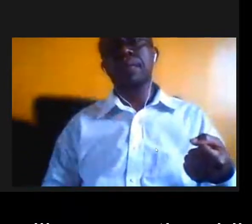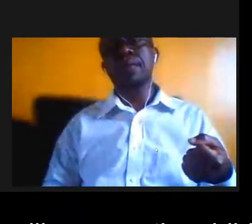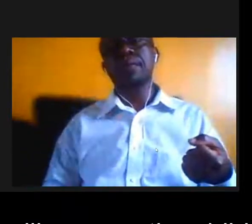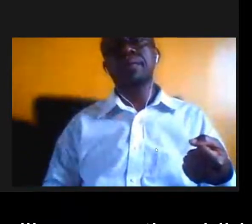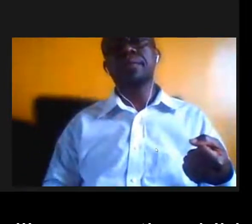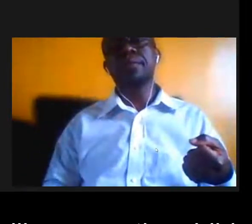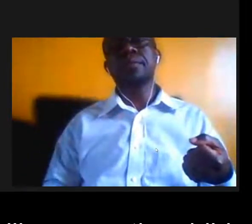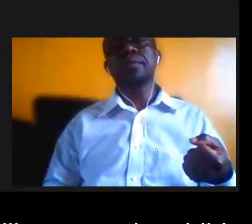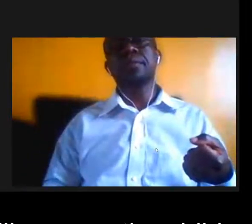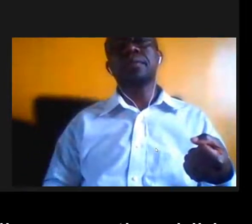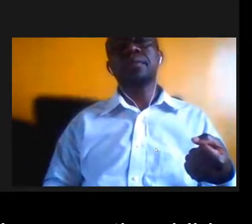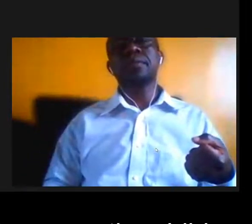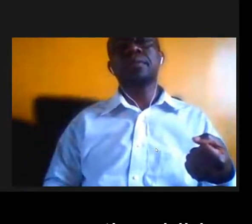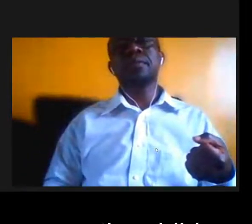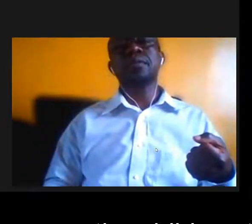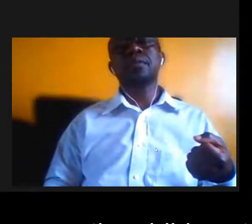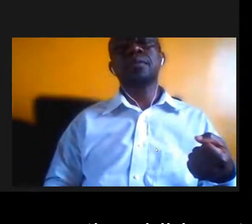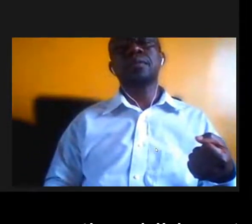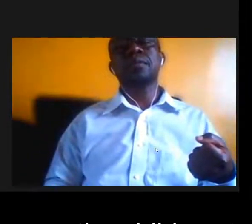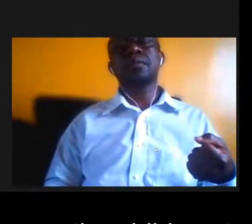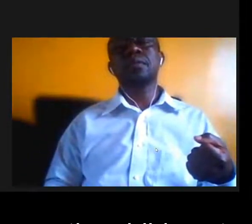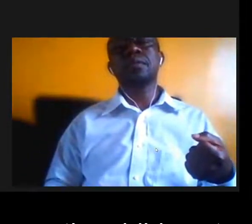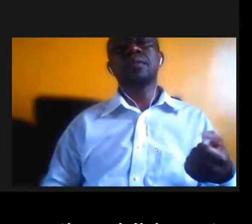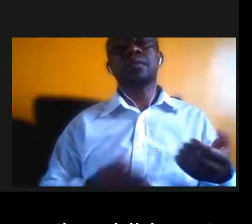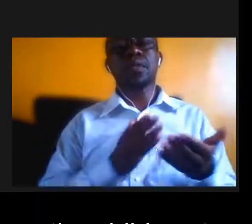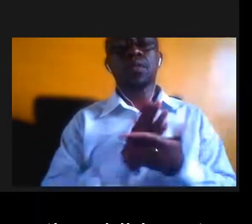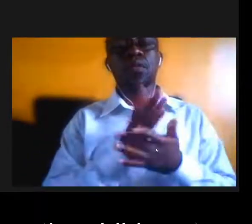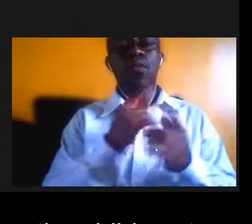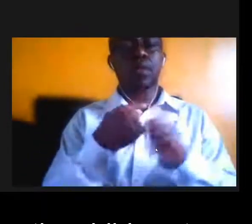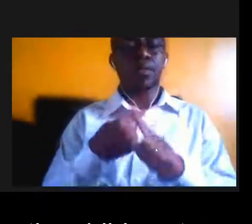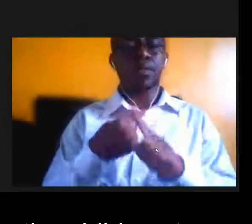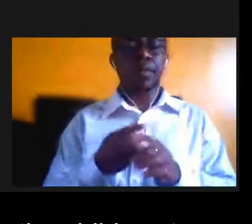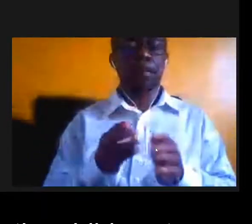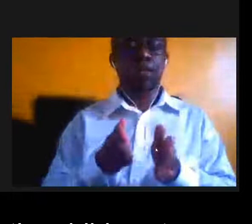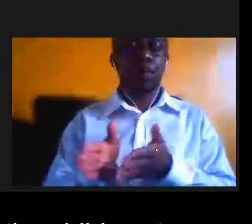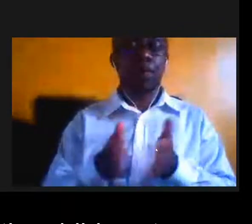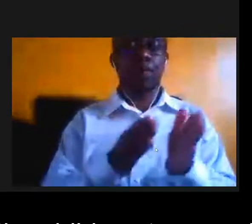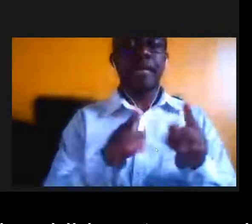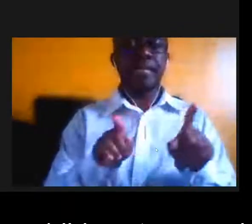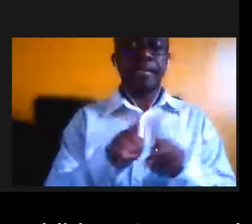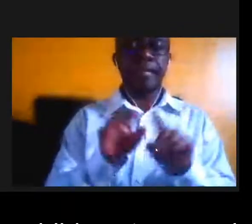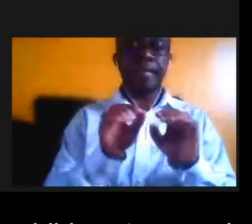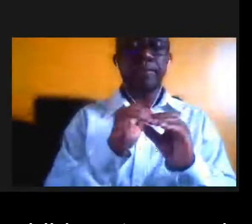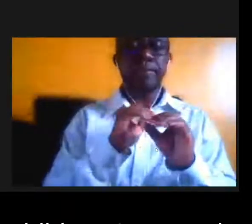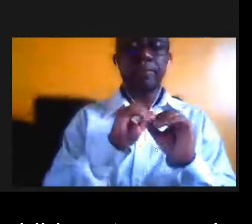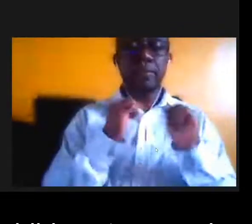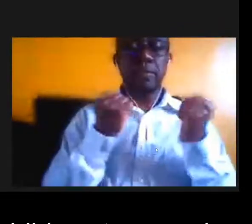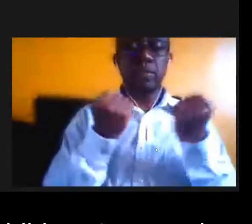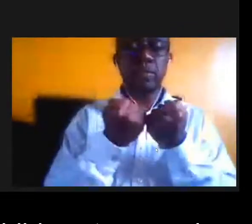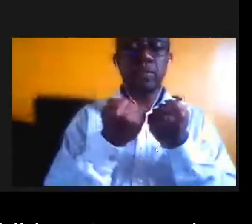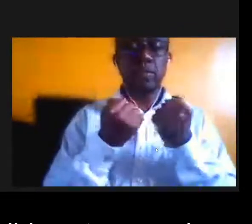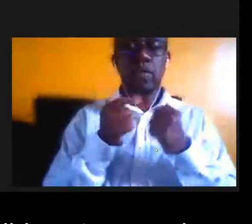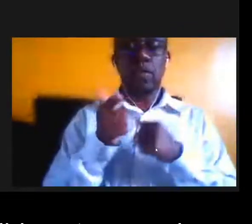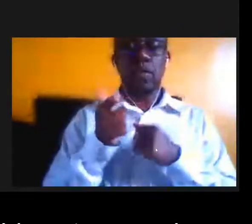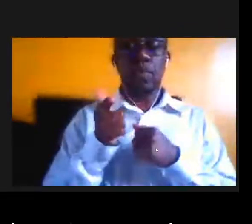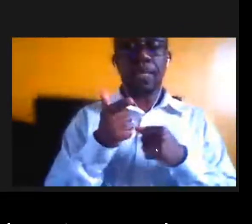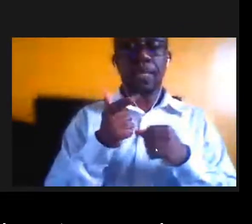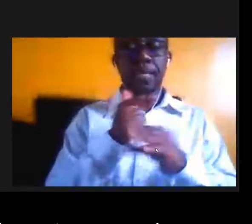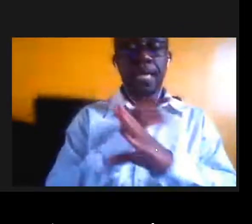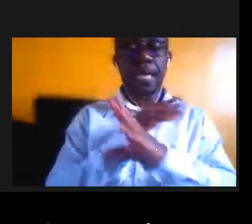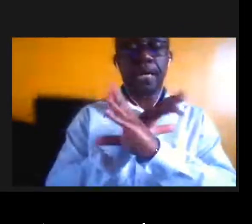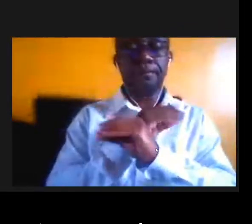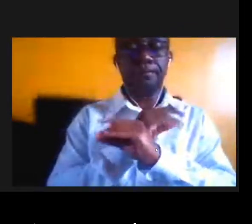vulgarized through different social media, and we saw that it has helped